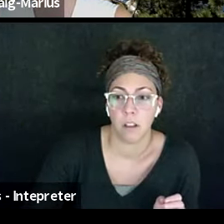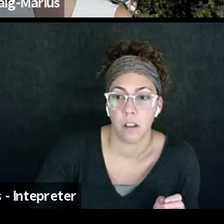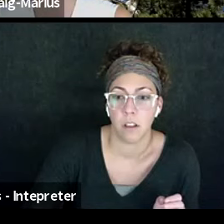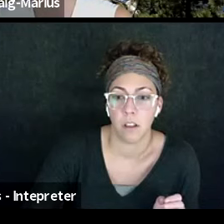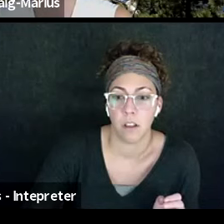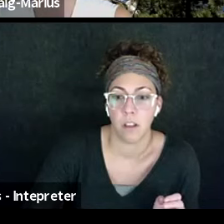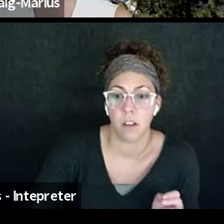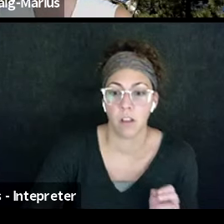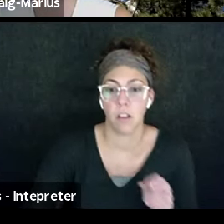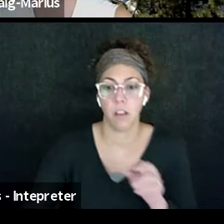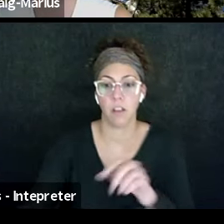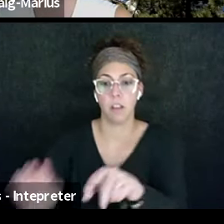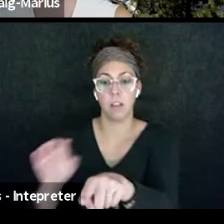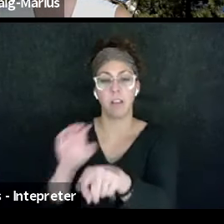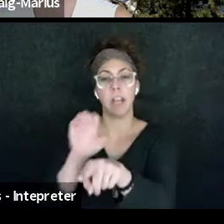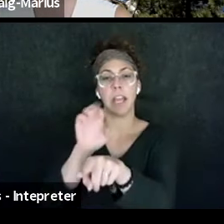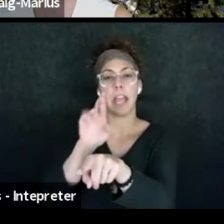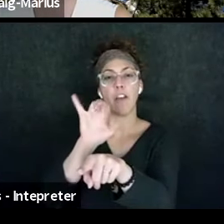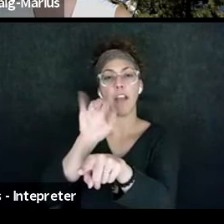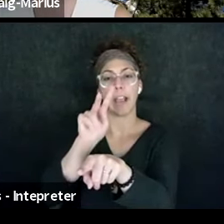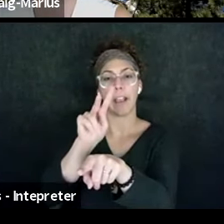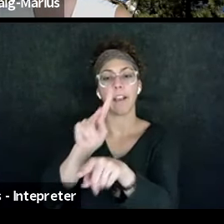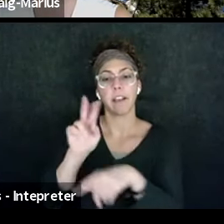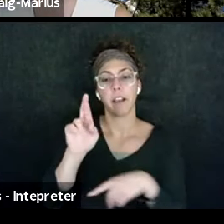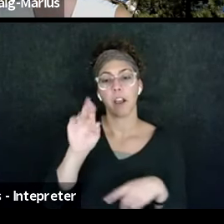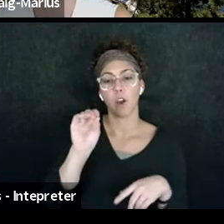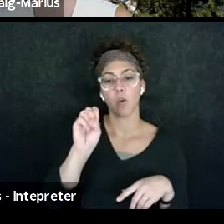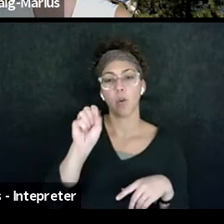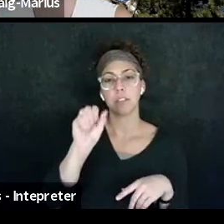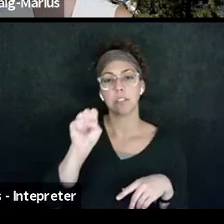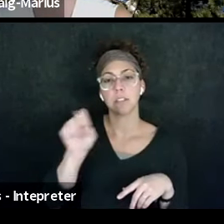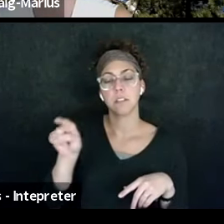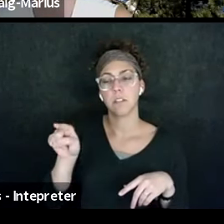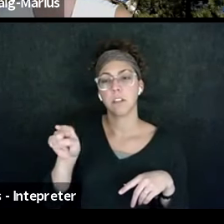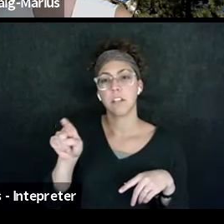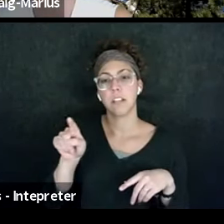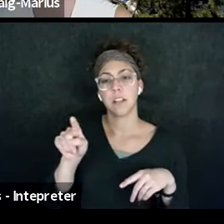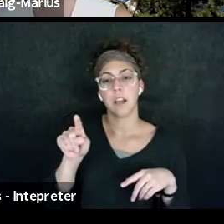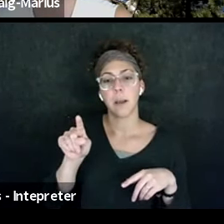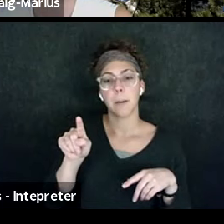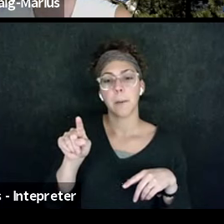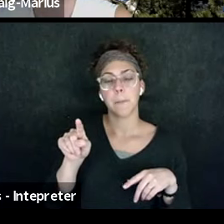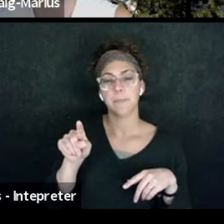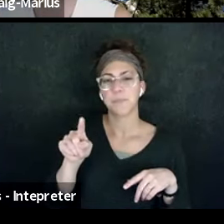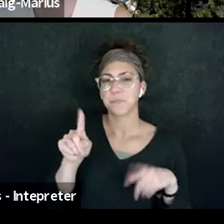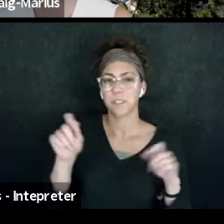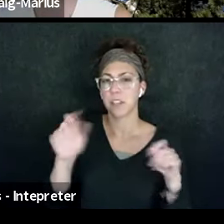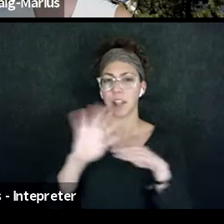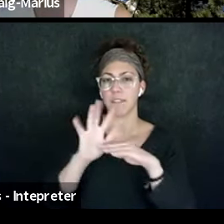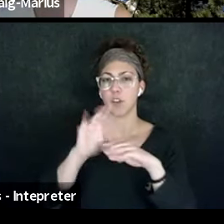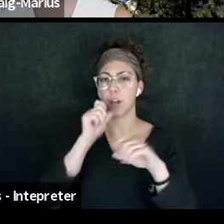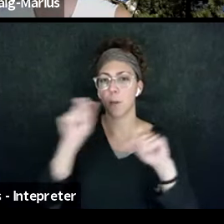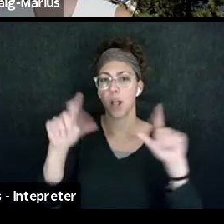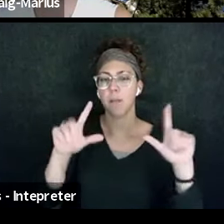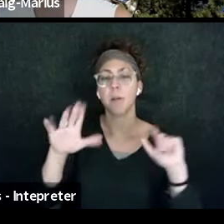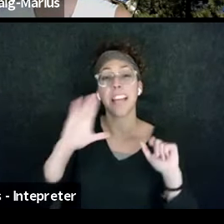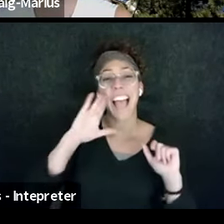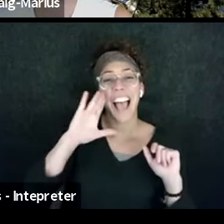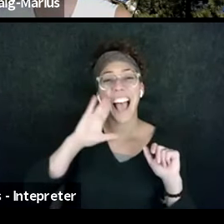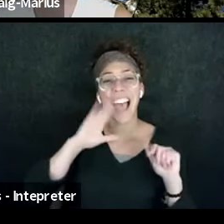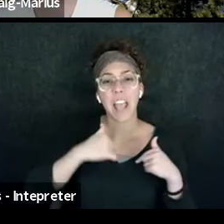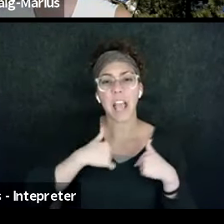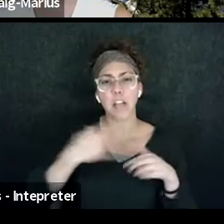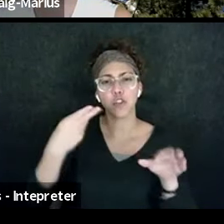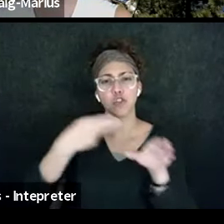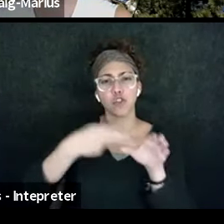Hello, can you hear me? Yes. Oh, okay. Hello. I was the one that had joined the last